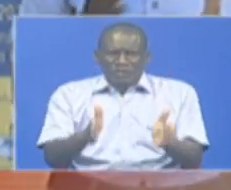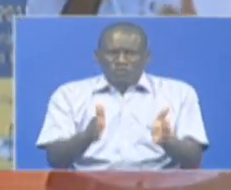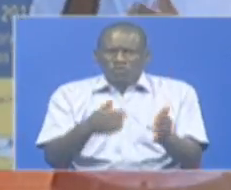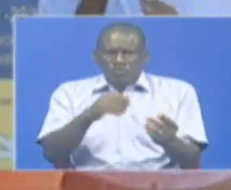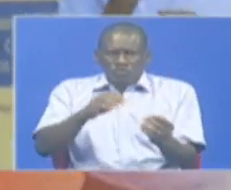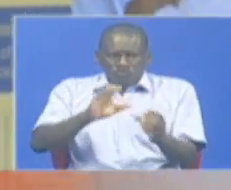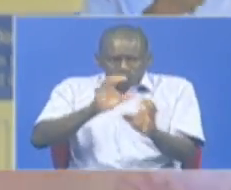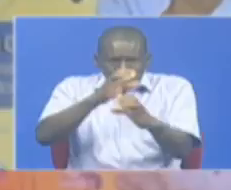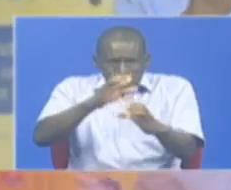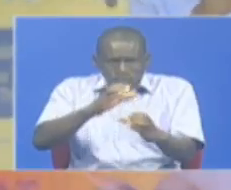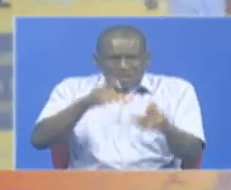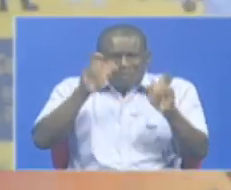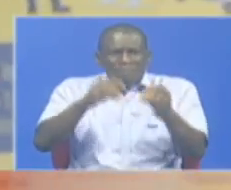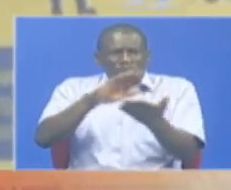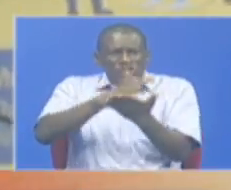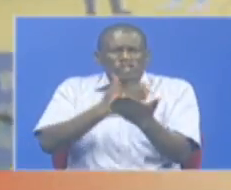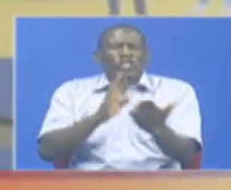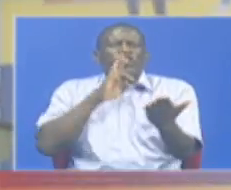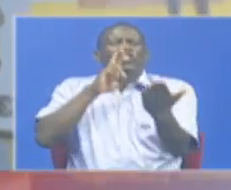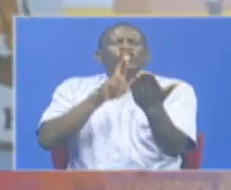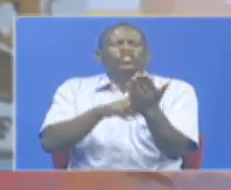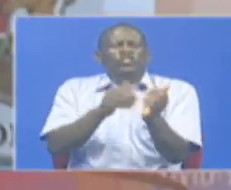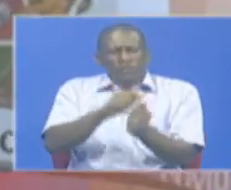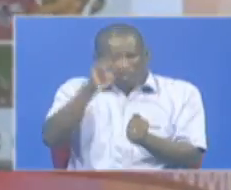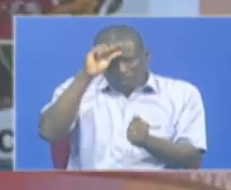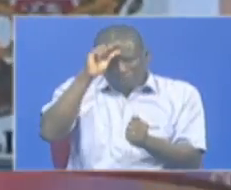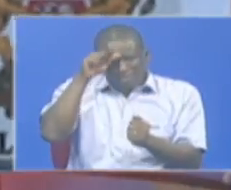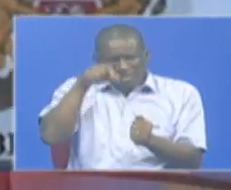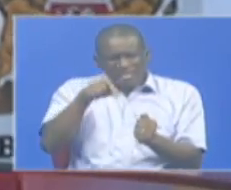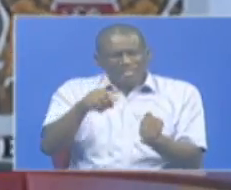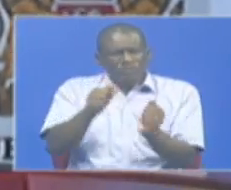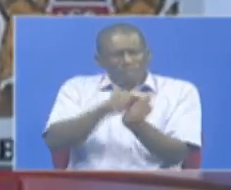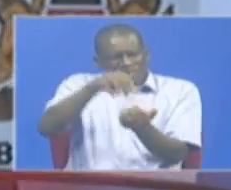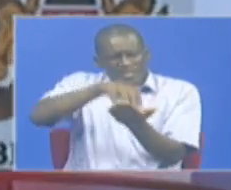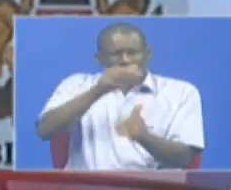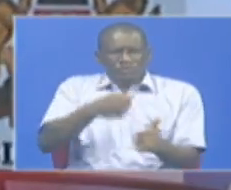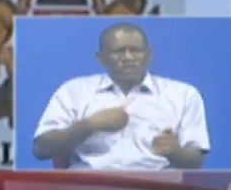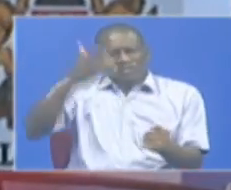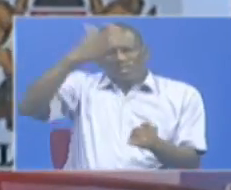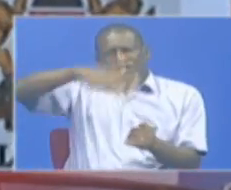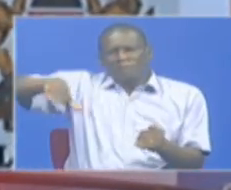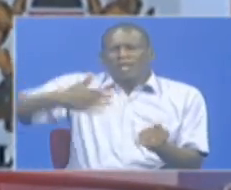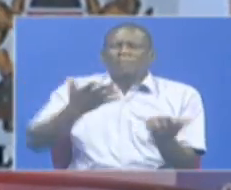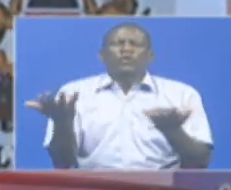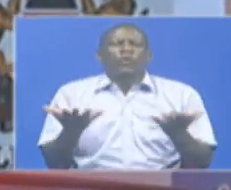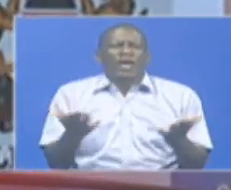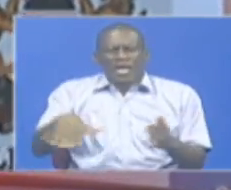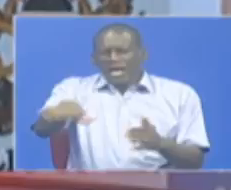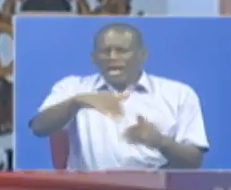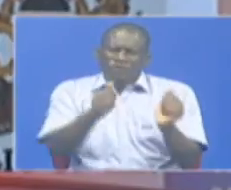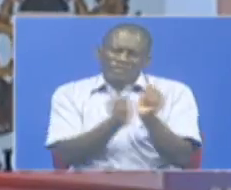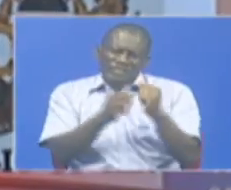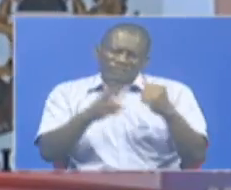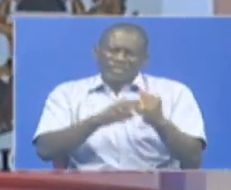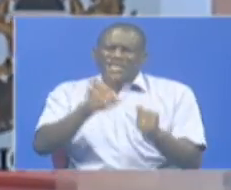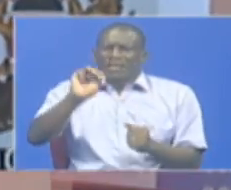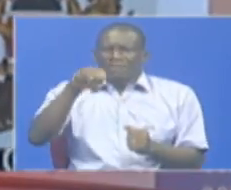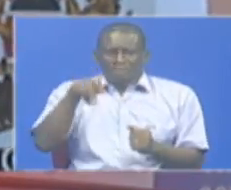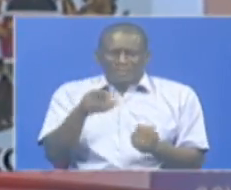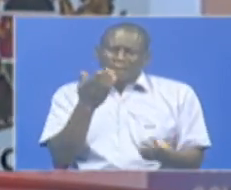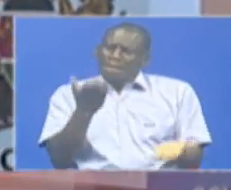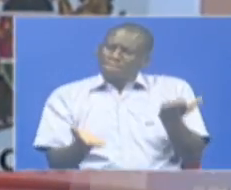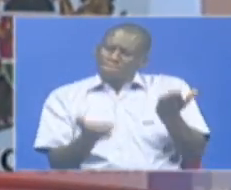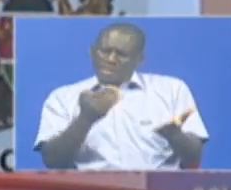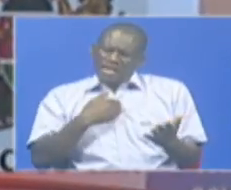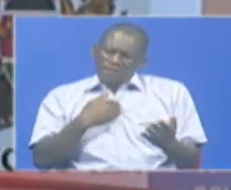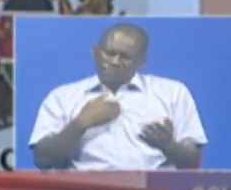share results with government. Is this in relation to the case that we had in Parliament, whereby about 17 members of Parliament might have